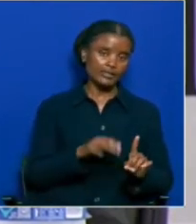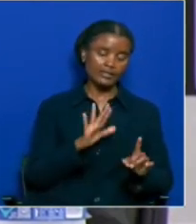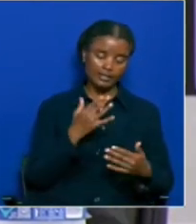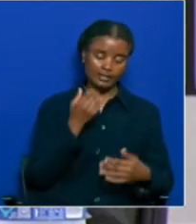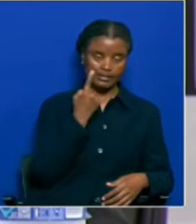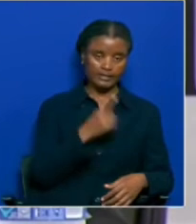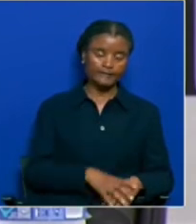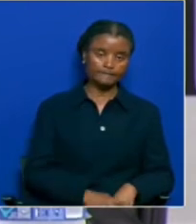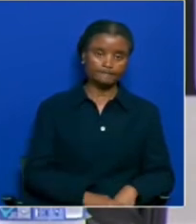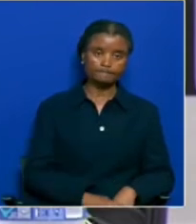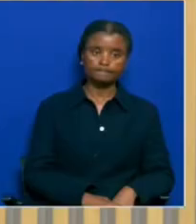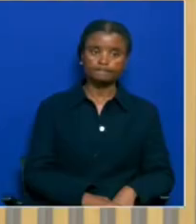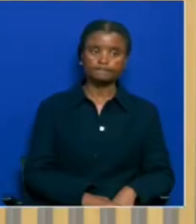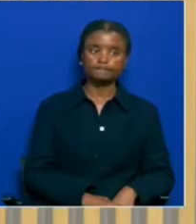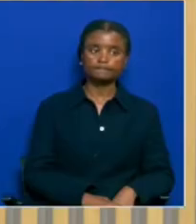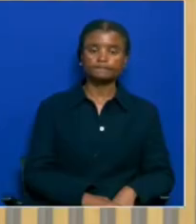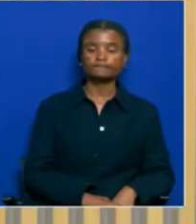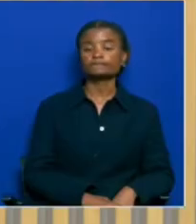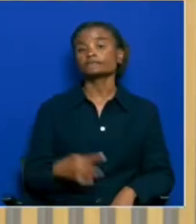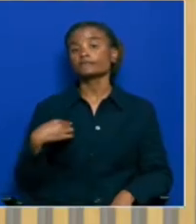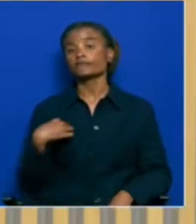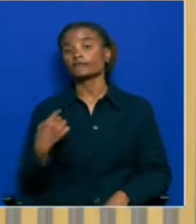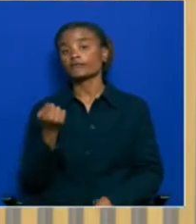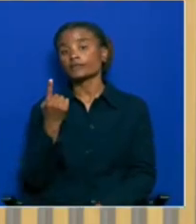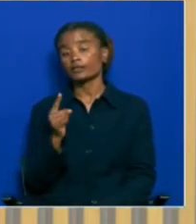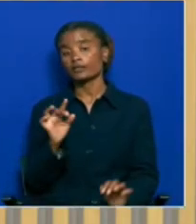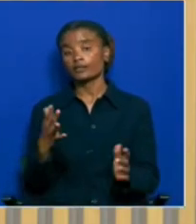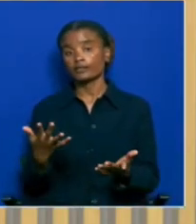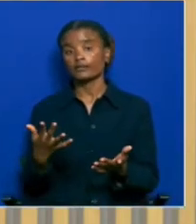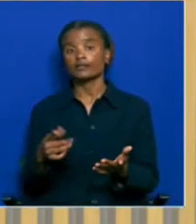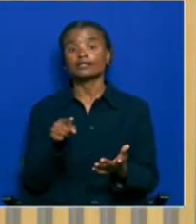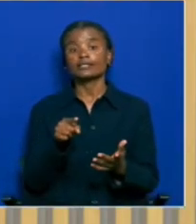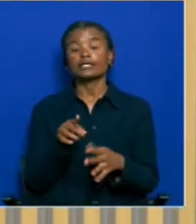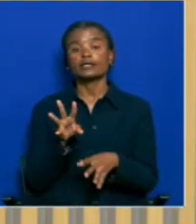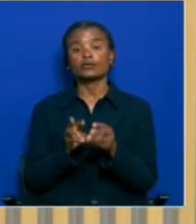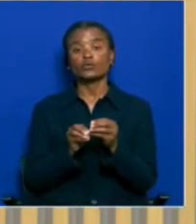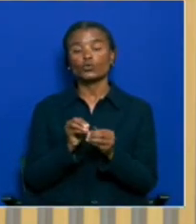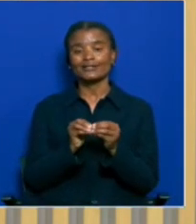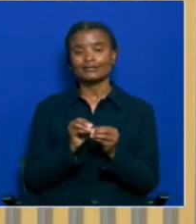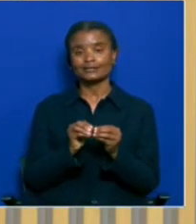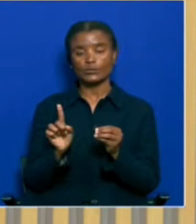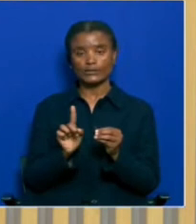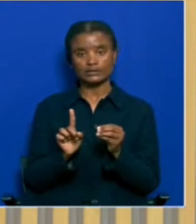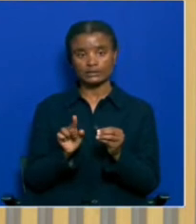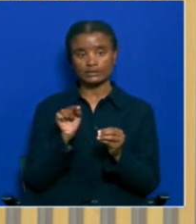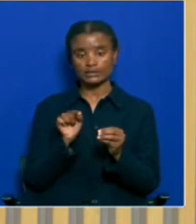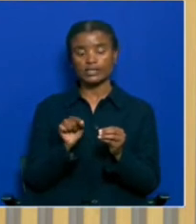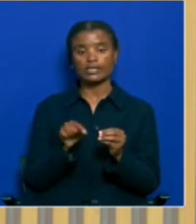Yes. As I understand it, you say what is supposed to be corrected Yes. is that you must stop